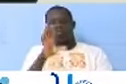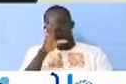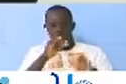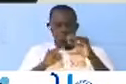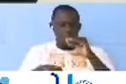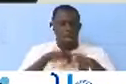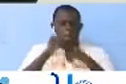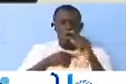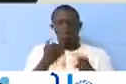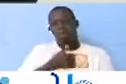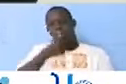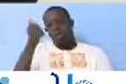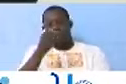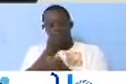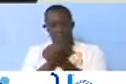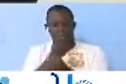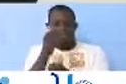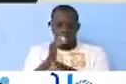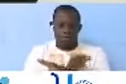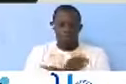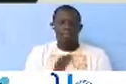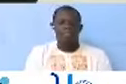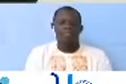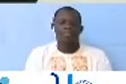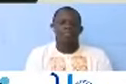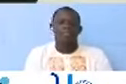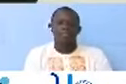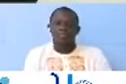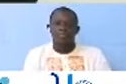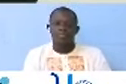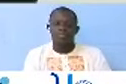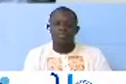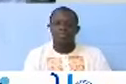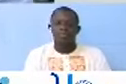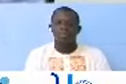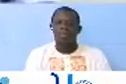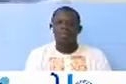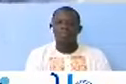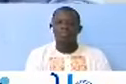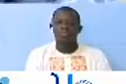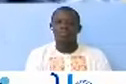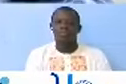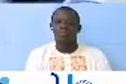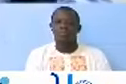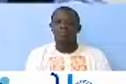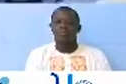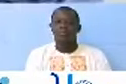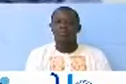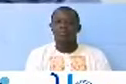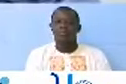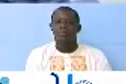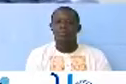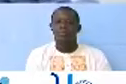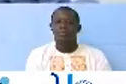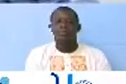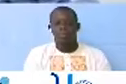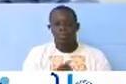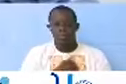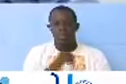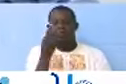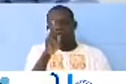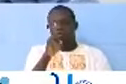Na foro la wala jannim bita ila mudar dolla. Okay. Na fo smtoro ni my